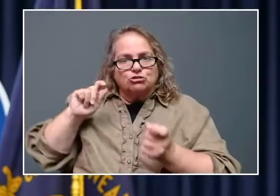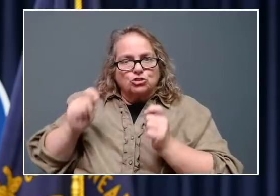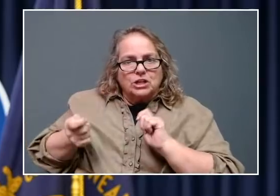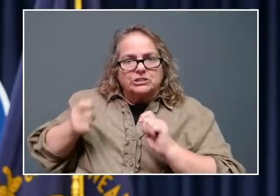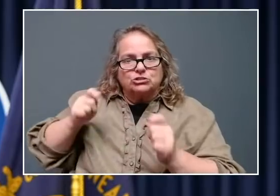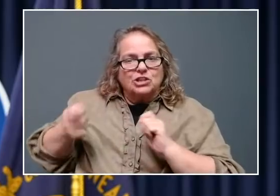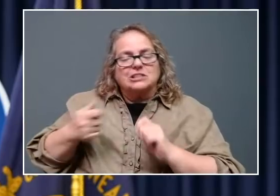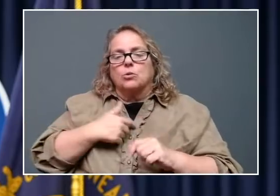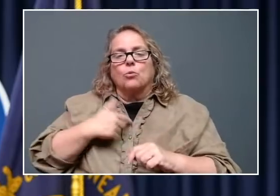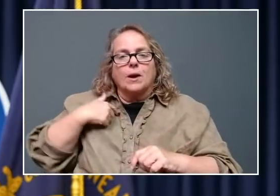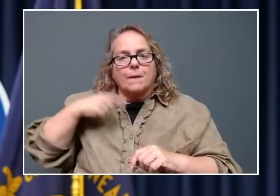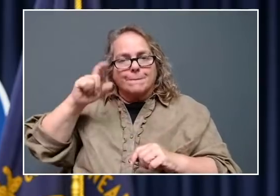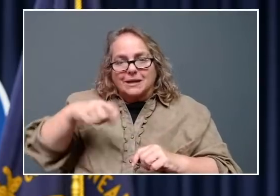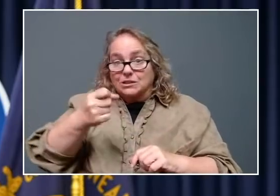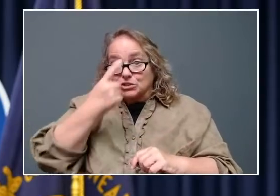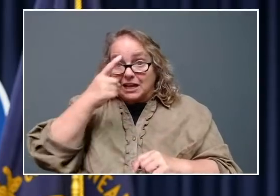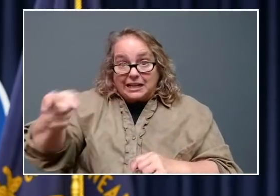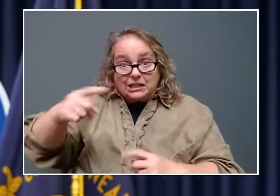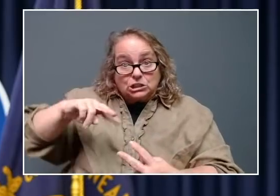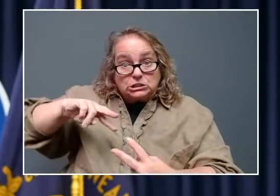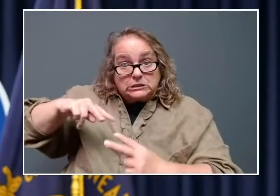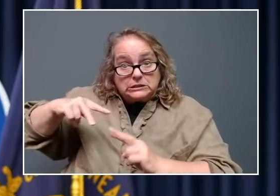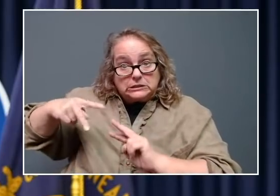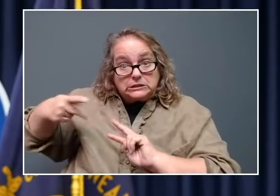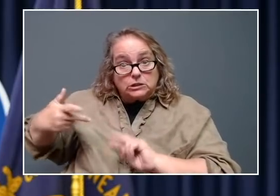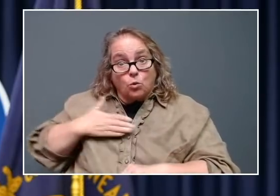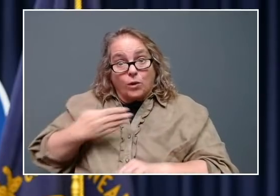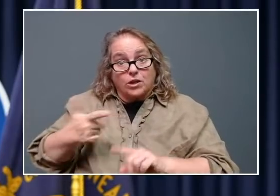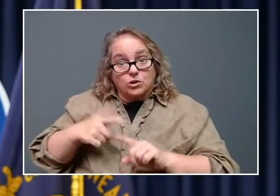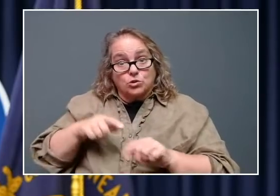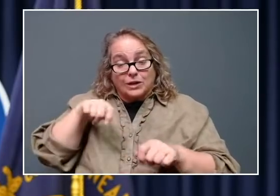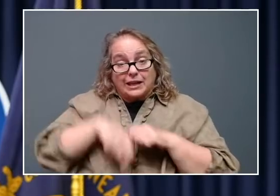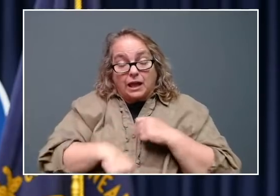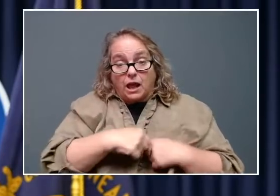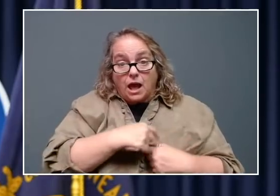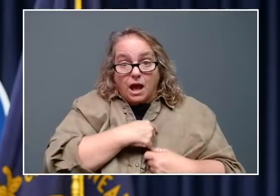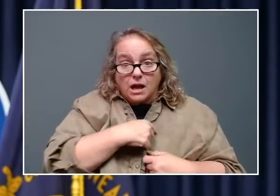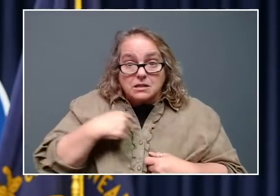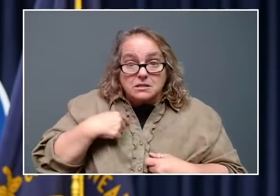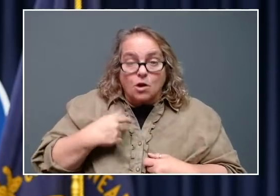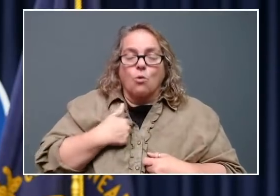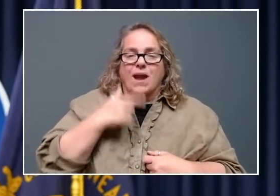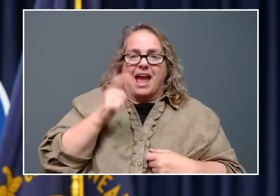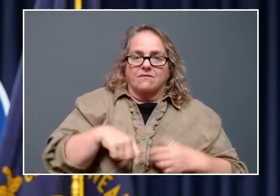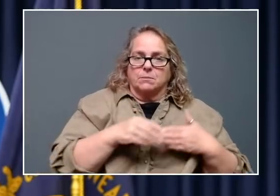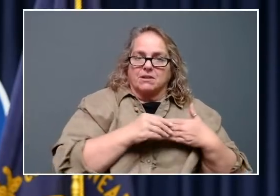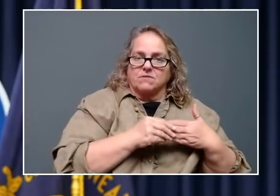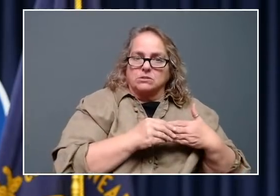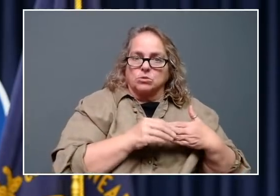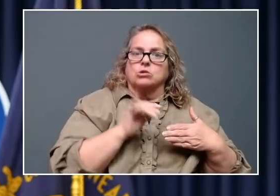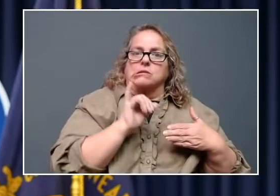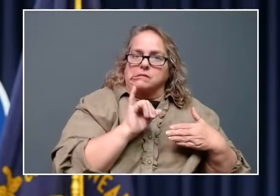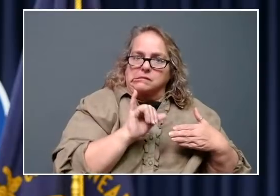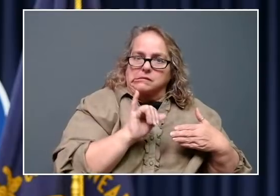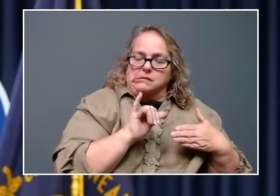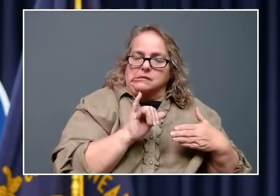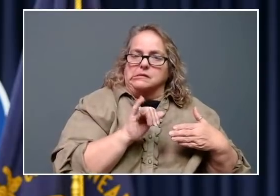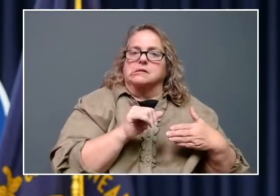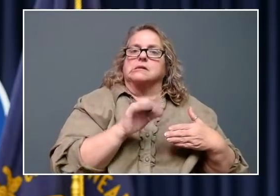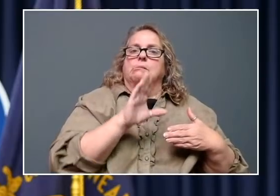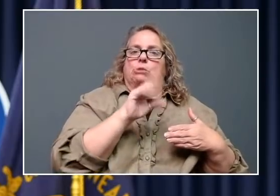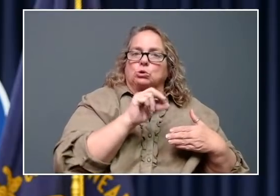changing in order to kill us, we've got to be willing to be flexible in our approach to prevent it from killing us, and then to ultimately win.